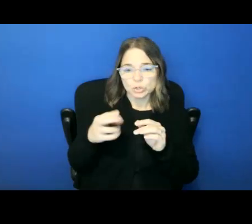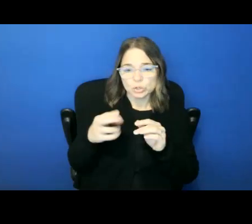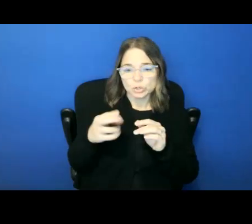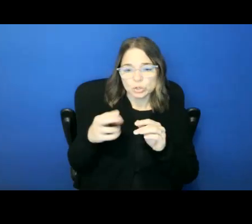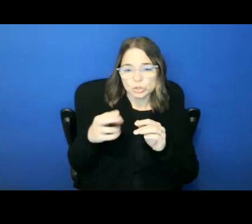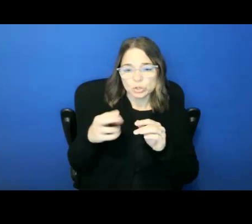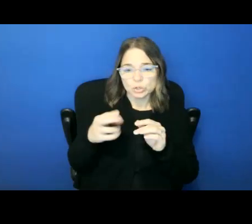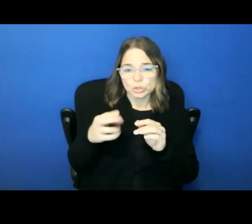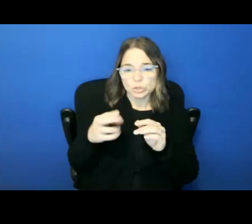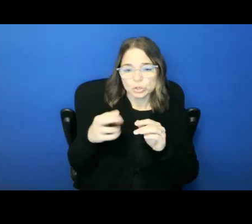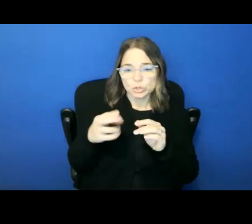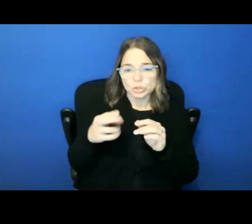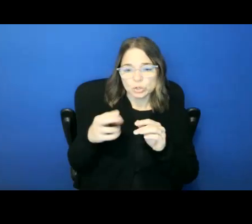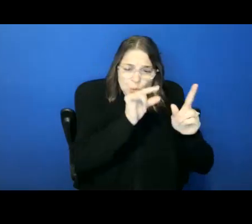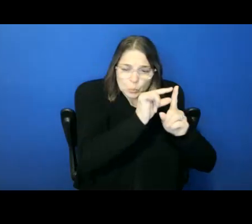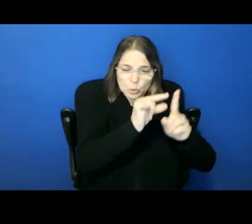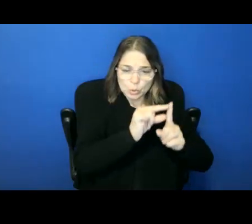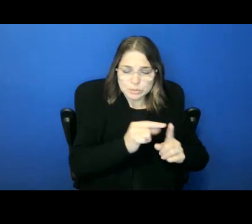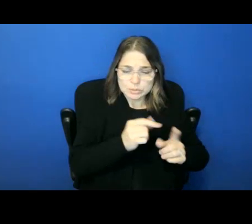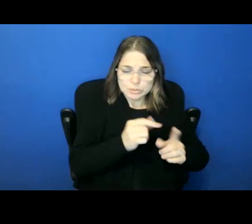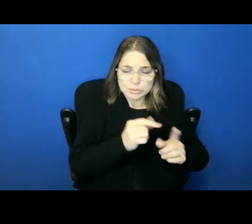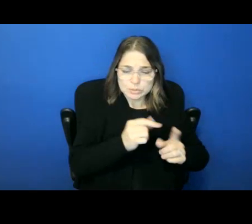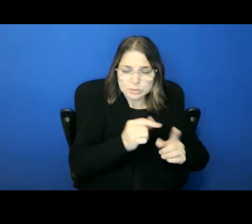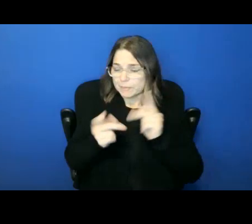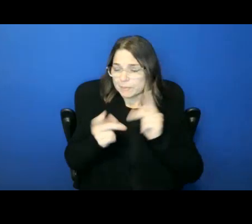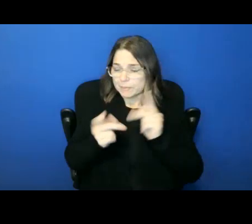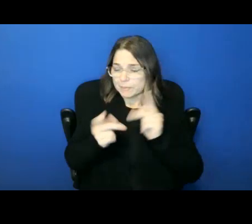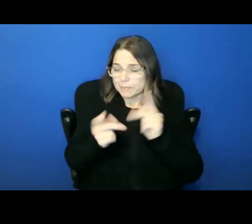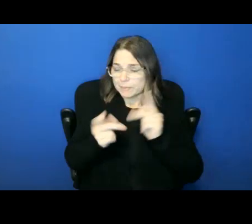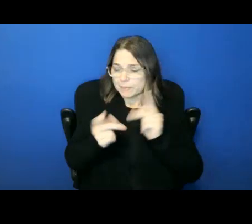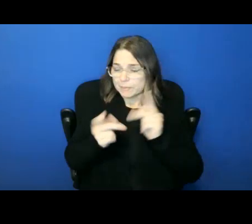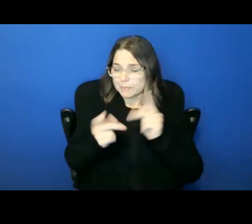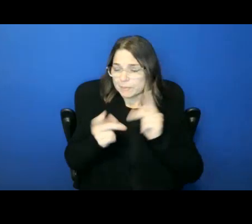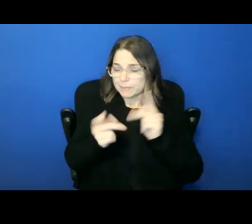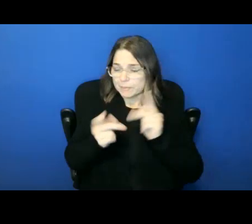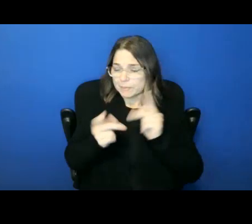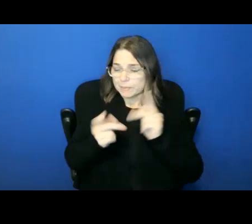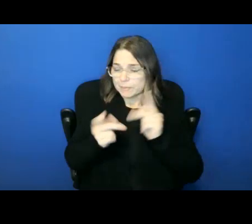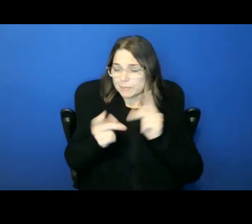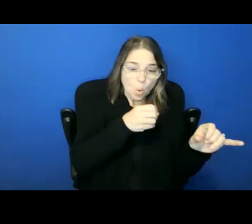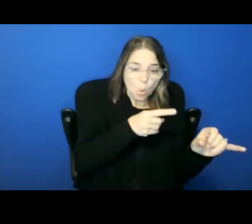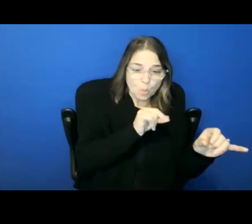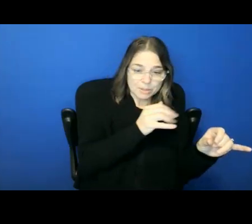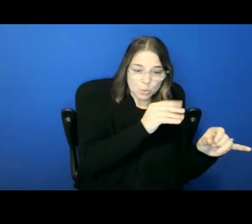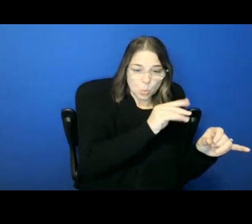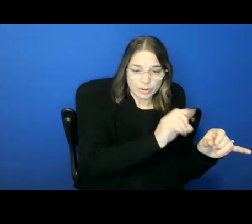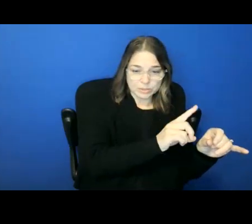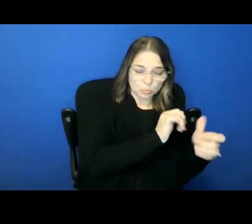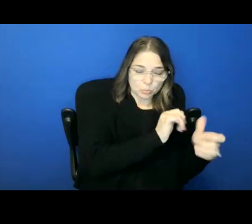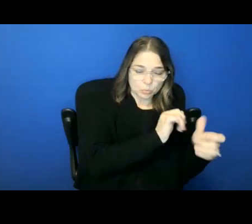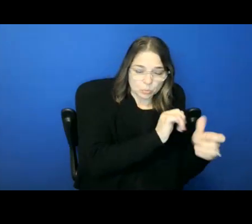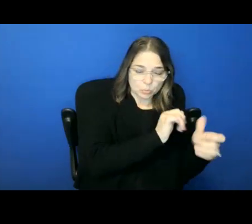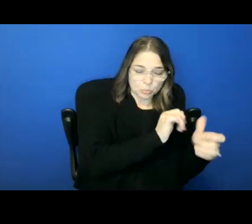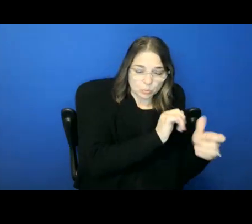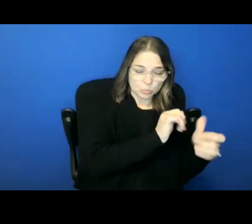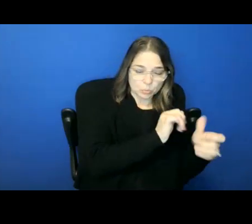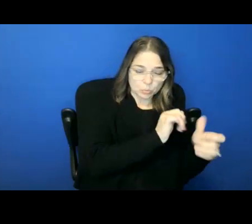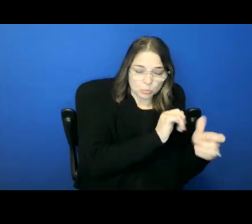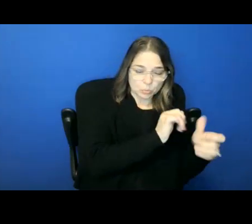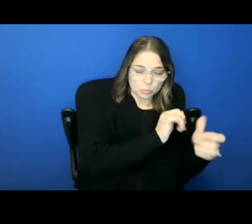it down in medical terms to understand. The same way that opioid works, it works to the